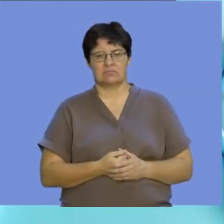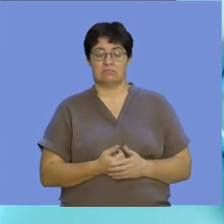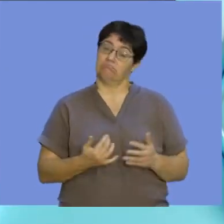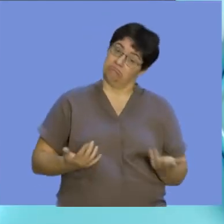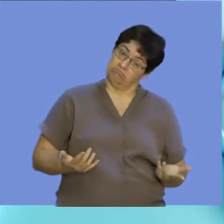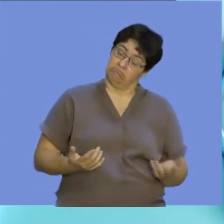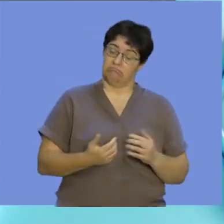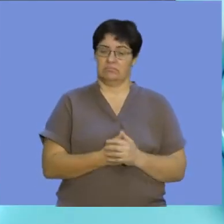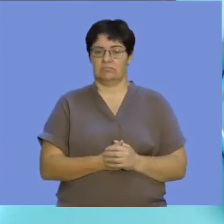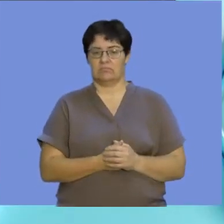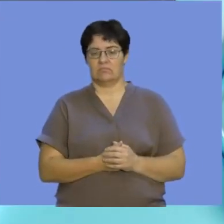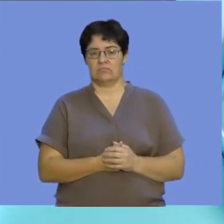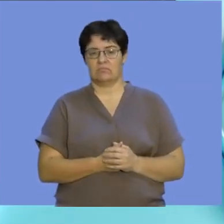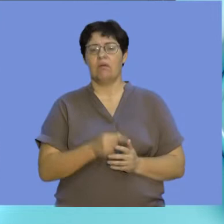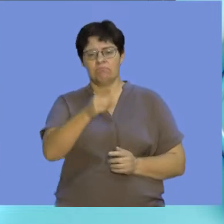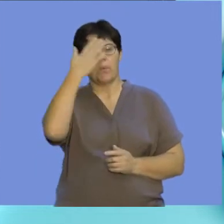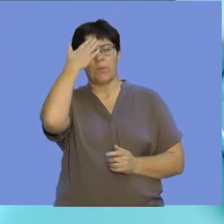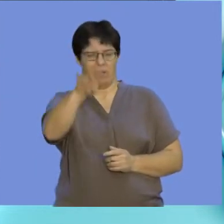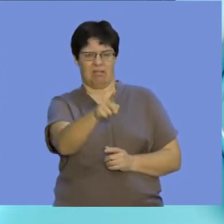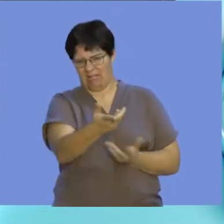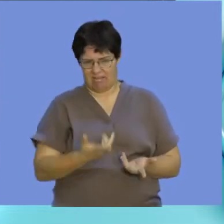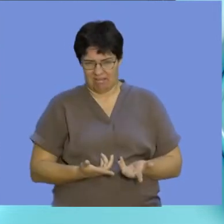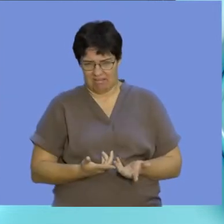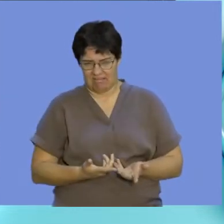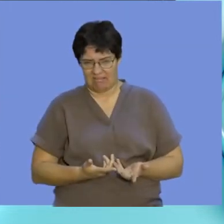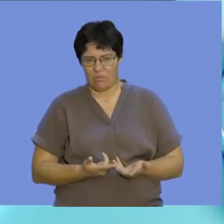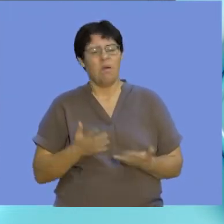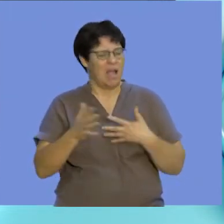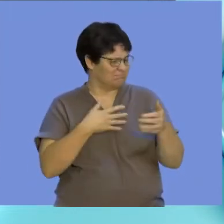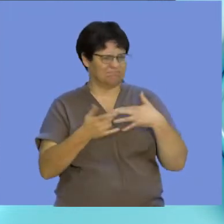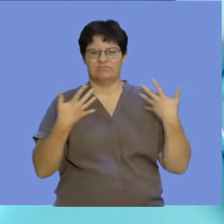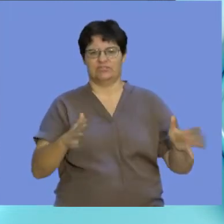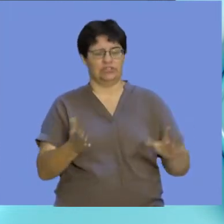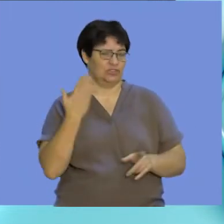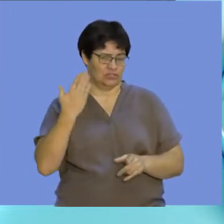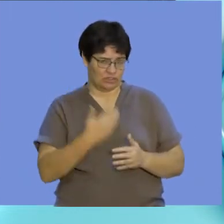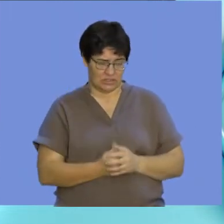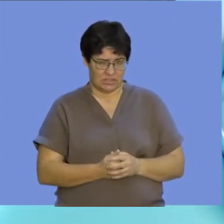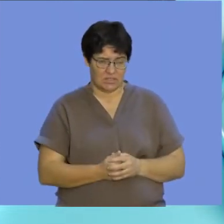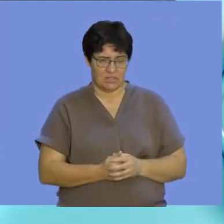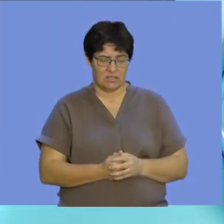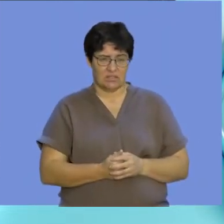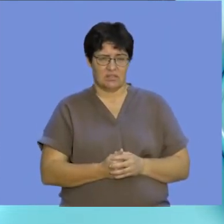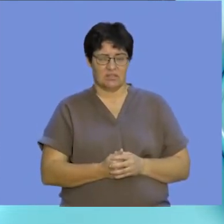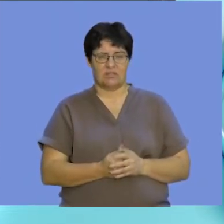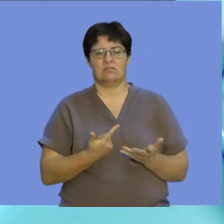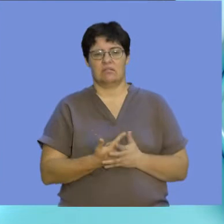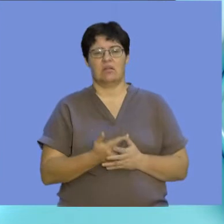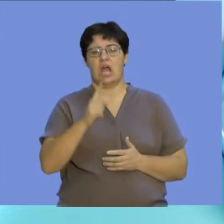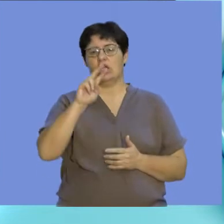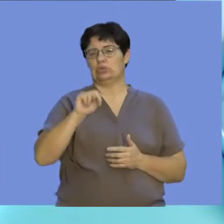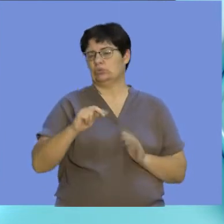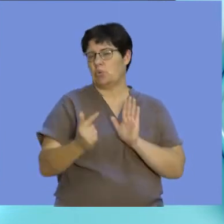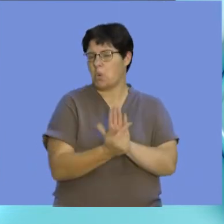Well, we should know this. This is stuff we've dealt with. So, when you dealt with Newton's